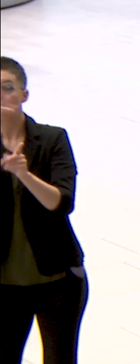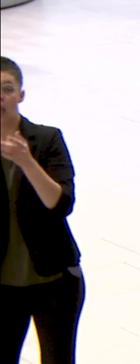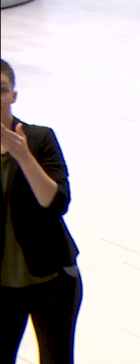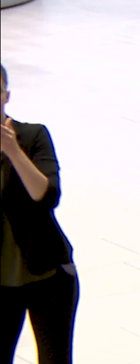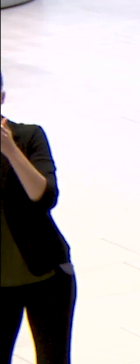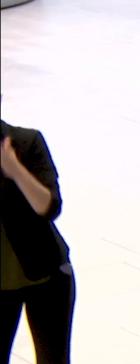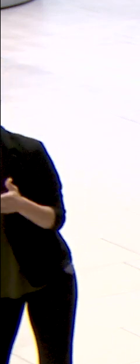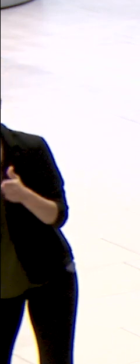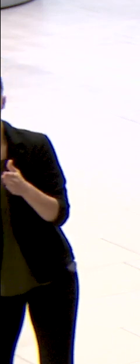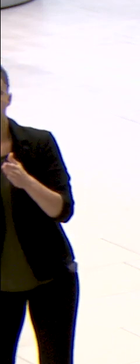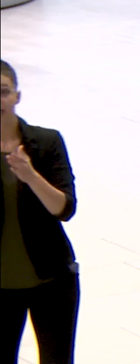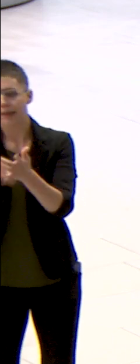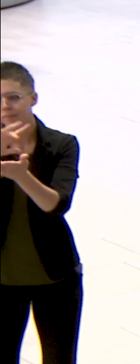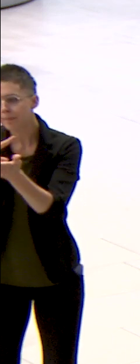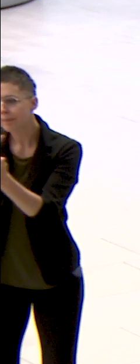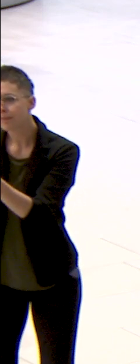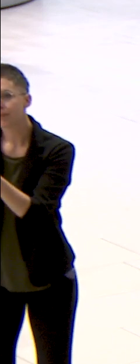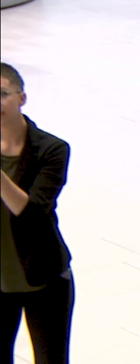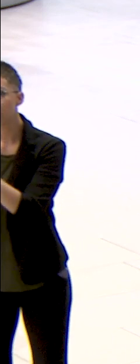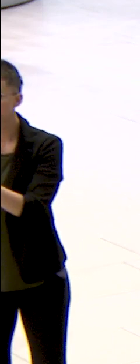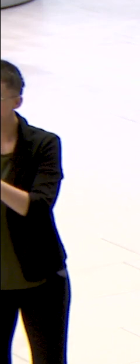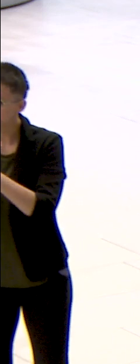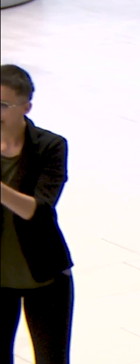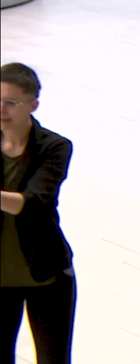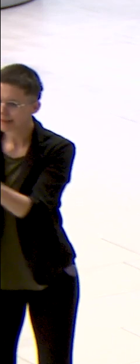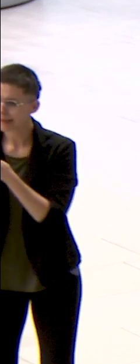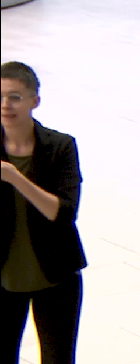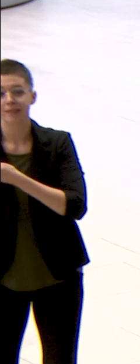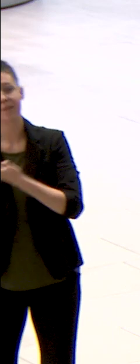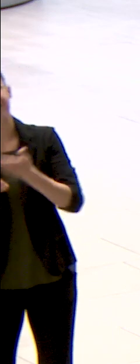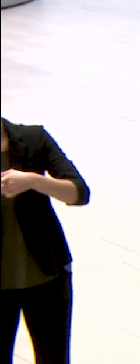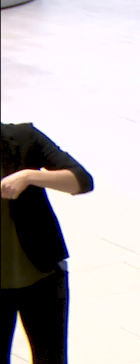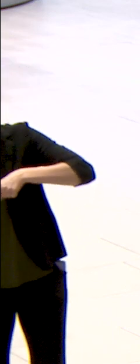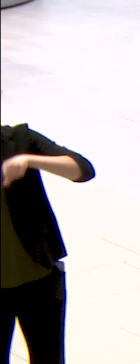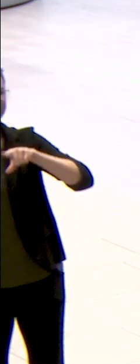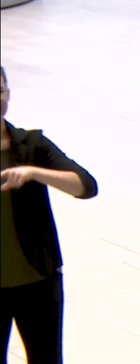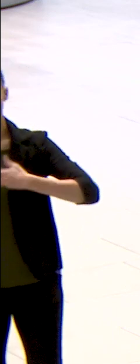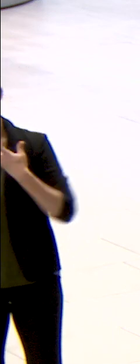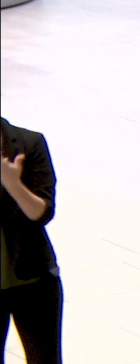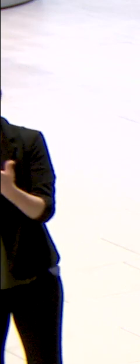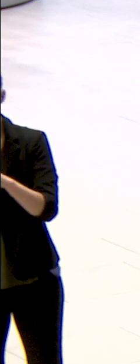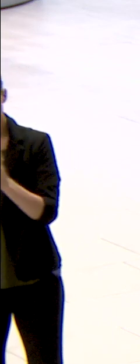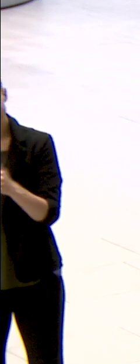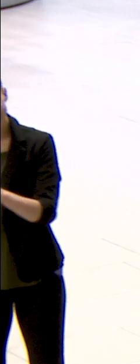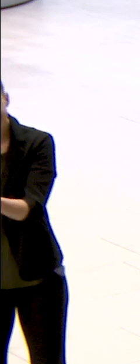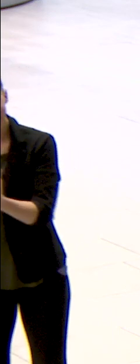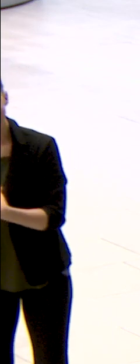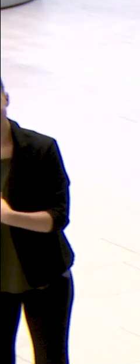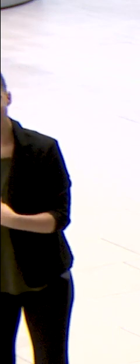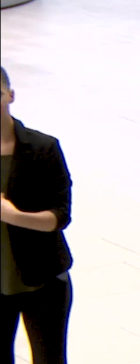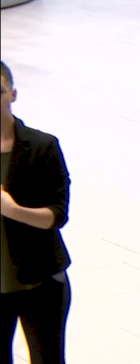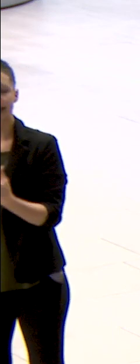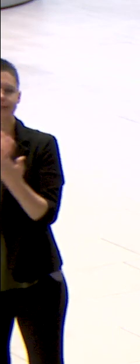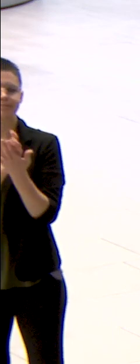to reach out to communities and drag everybody kicking and screaming, right, to being able to do it. So I do think that it's a